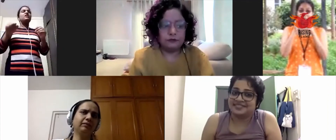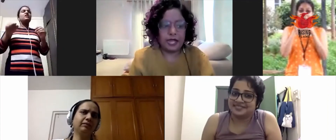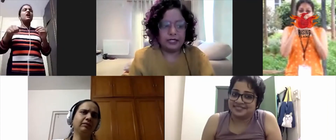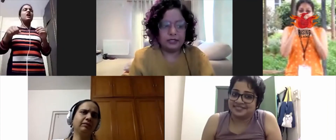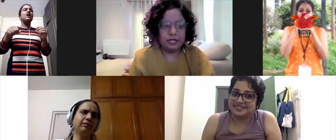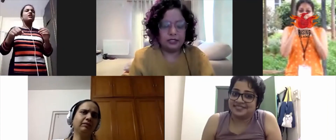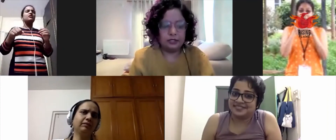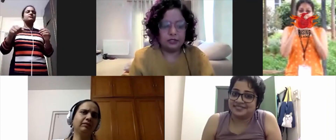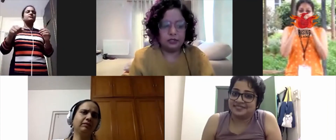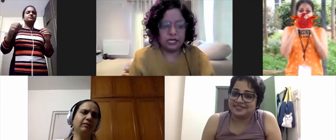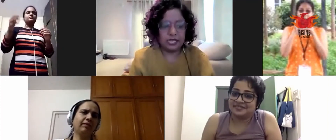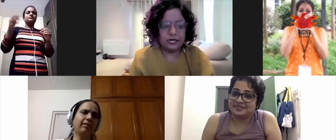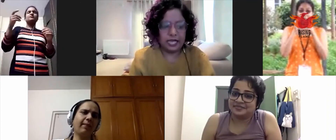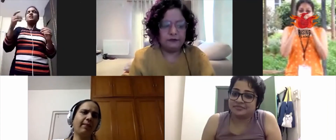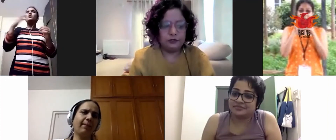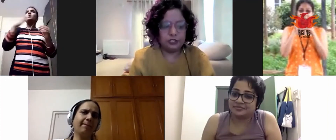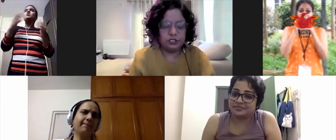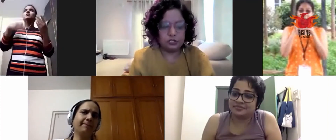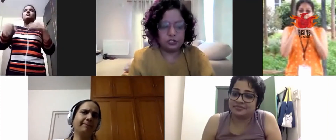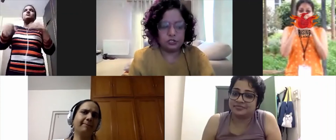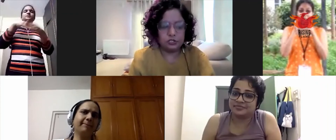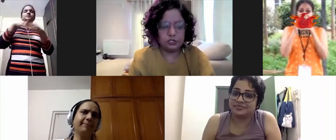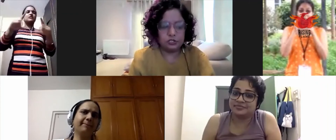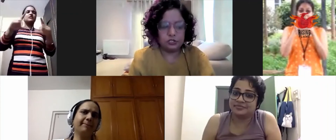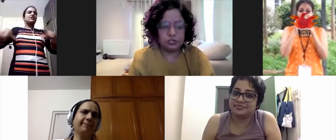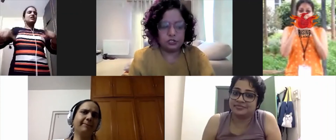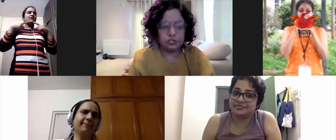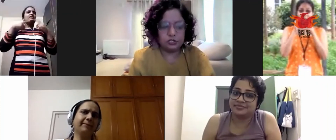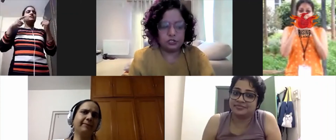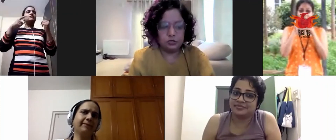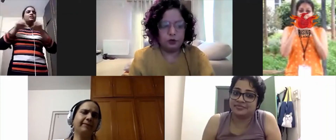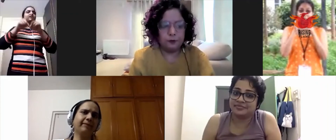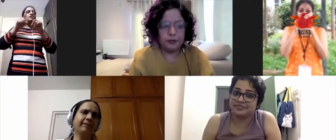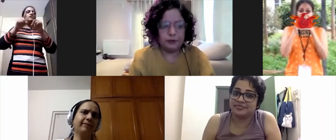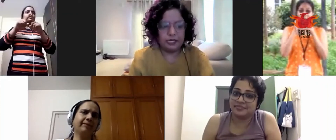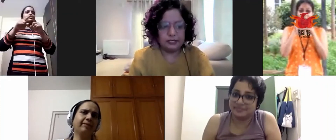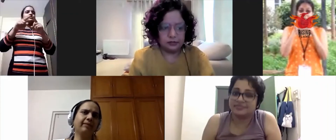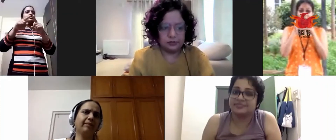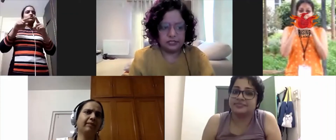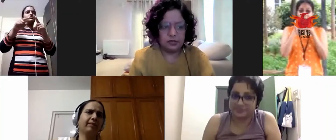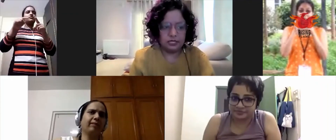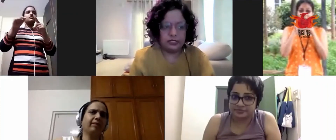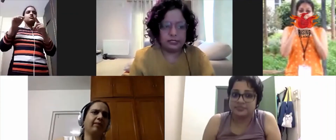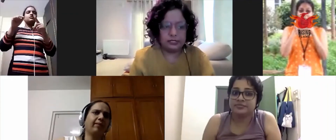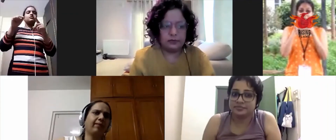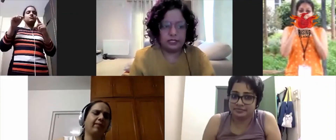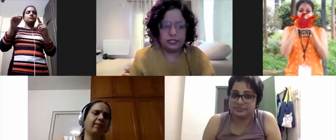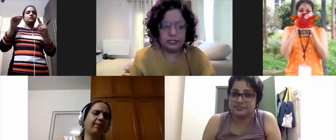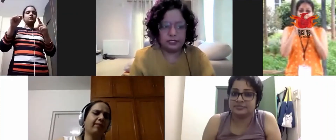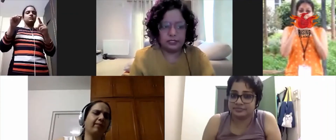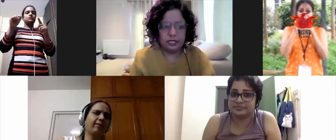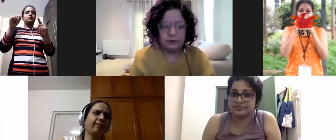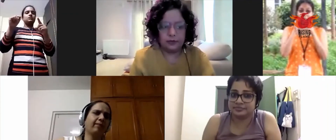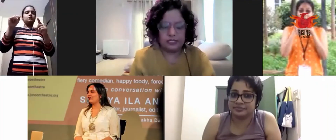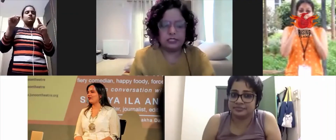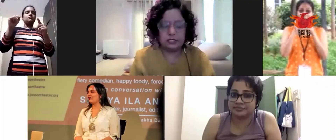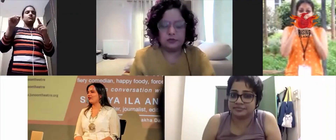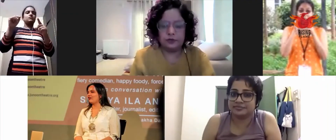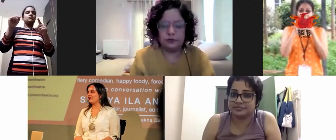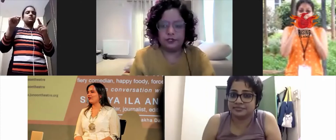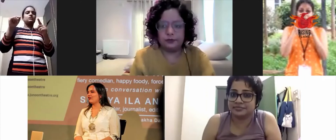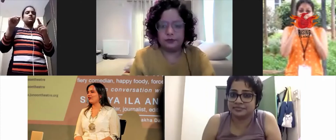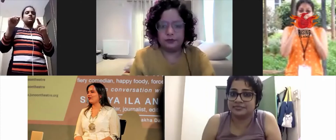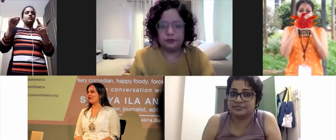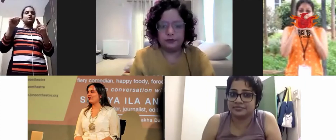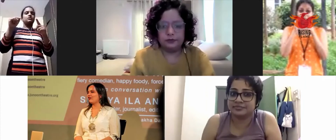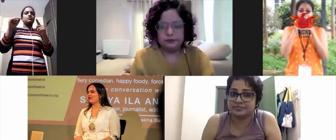So the fact that, again, life teaches you a lot of coping mechanisms, some healthy, some unhealthy, and masking is one